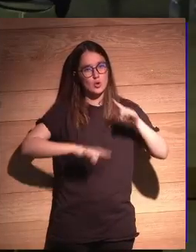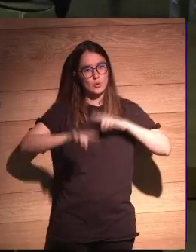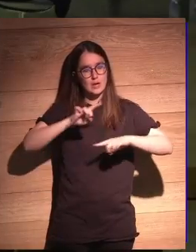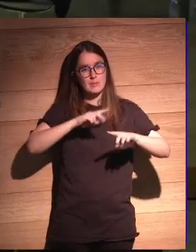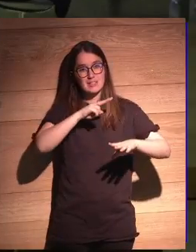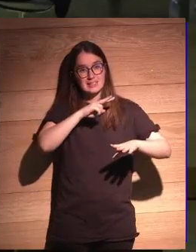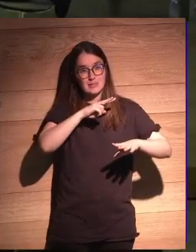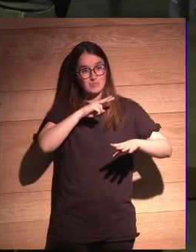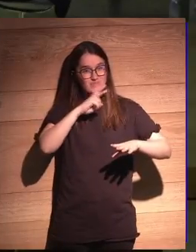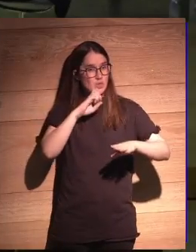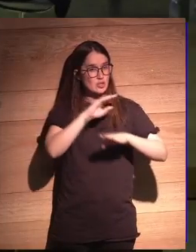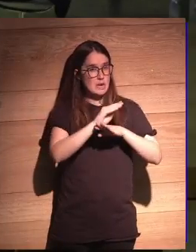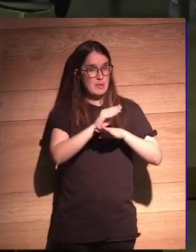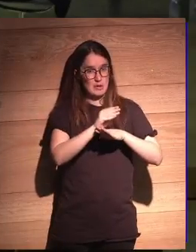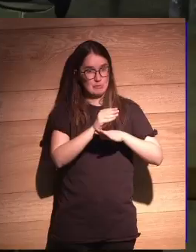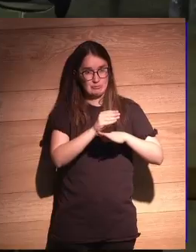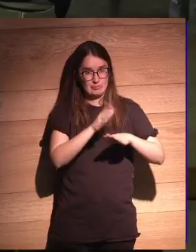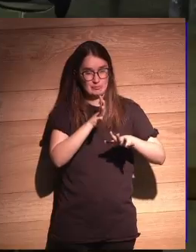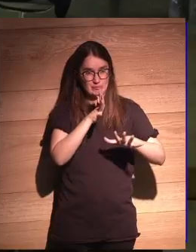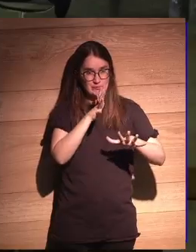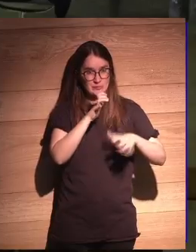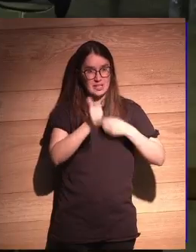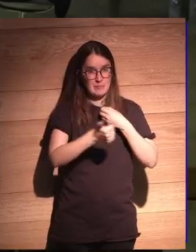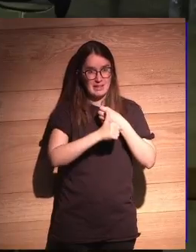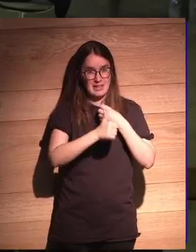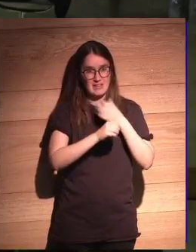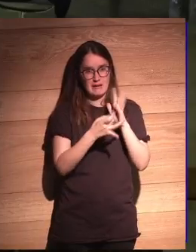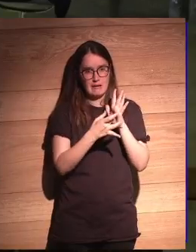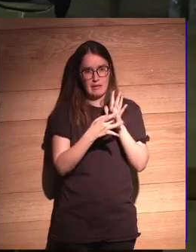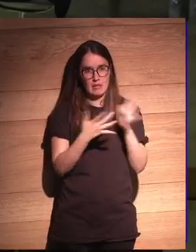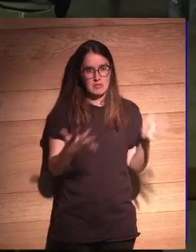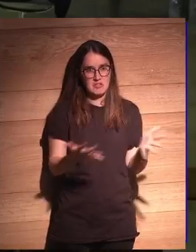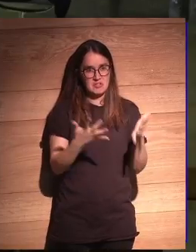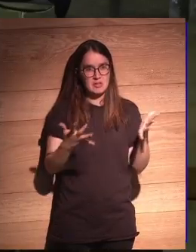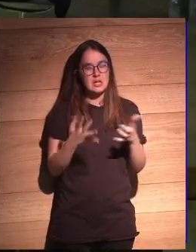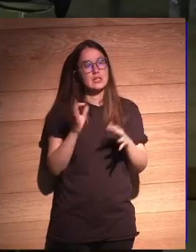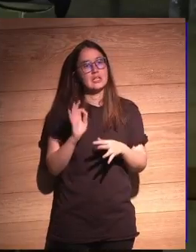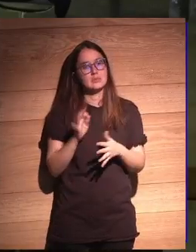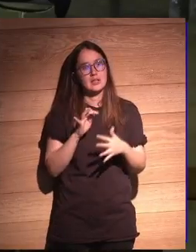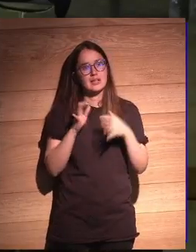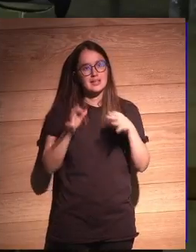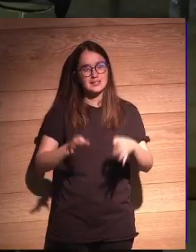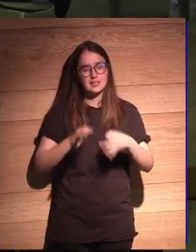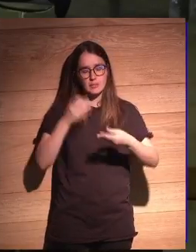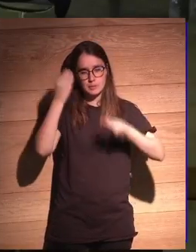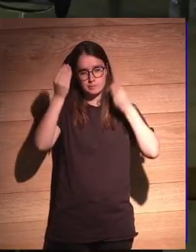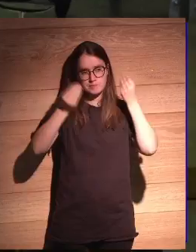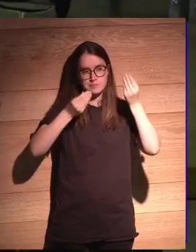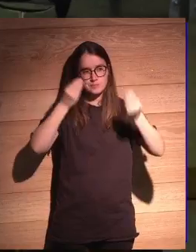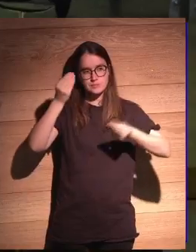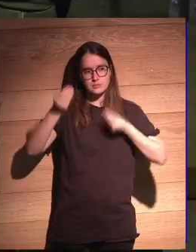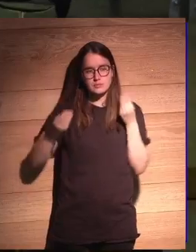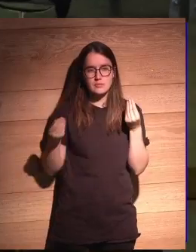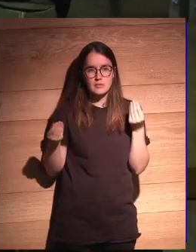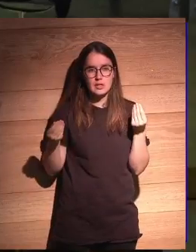are related to the time where they were built, but also they have problems regarding to their conservation status